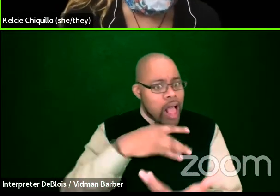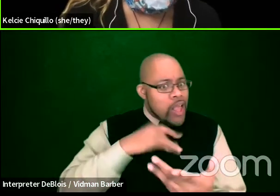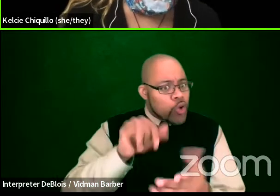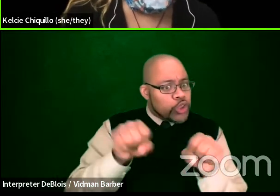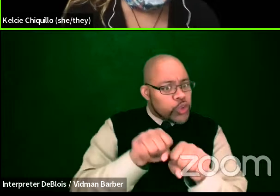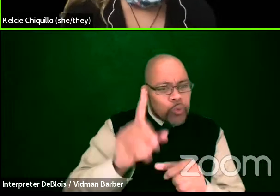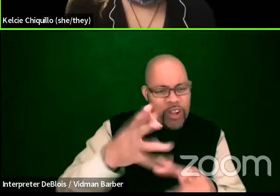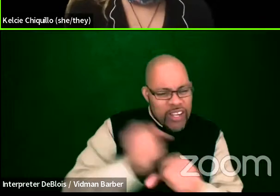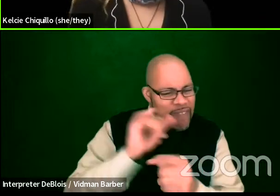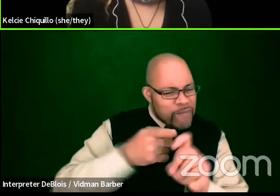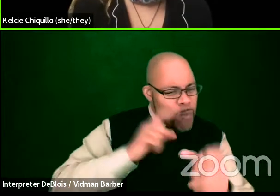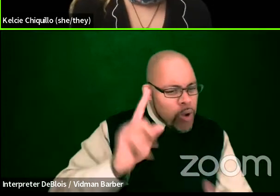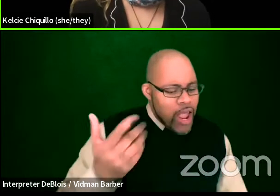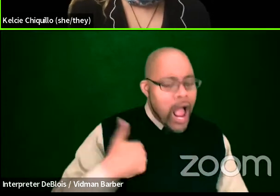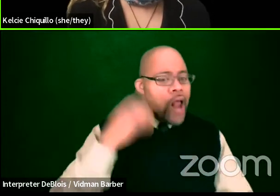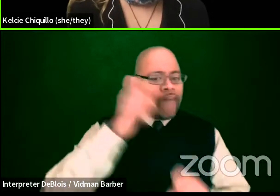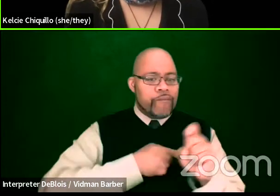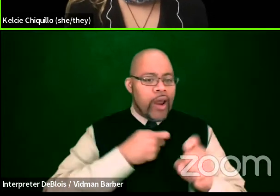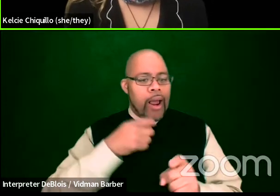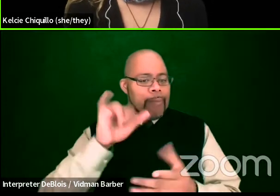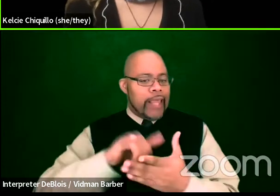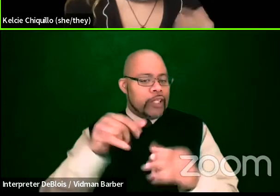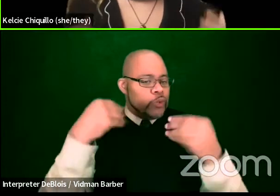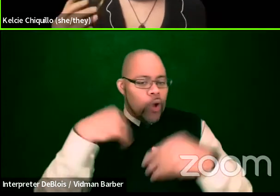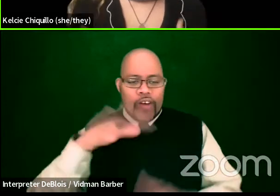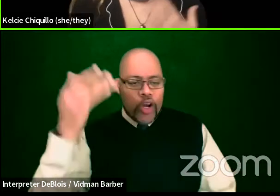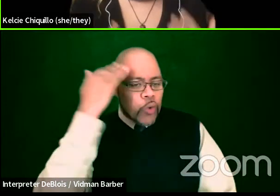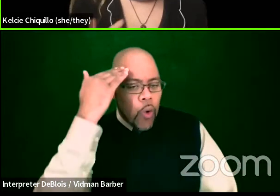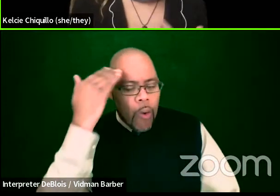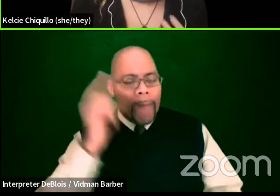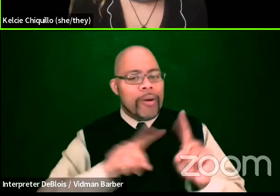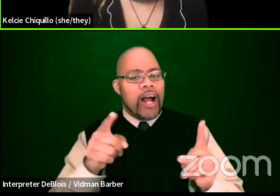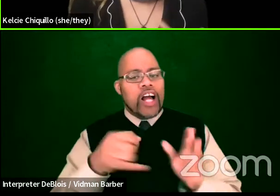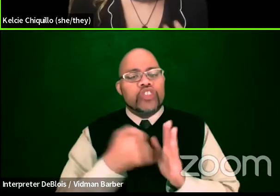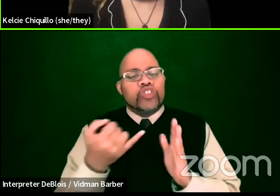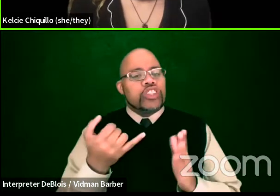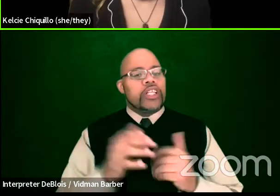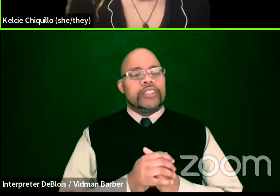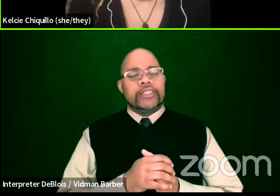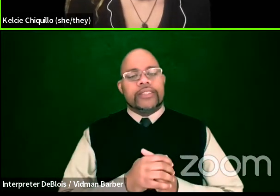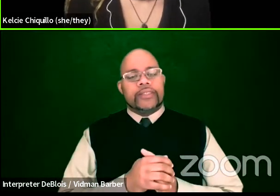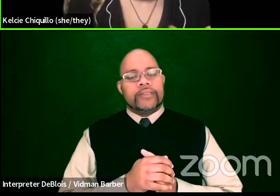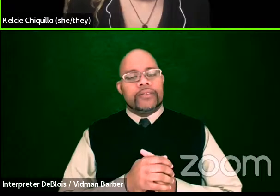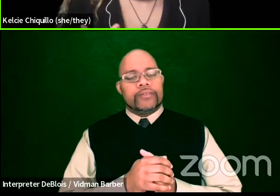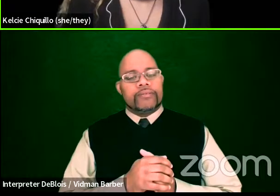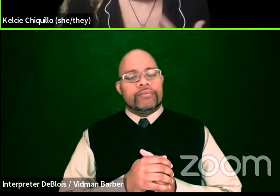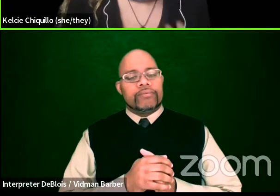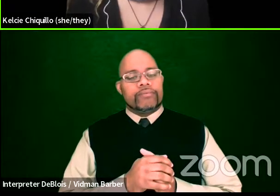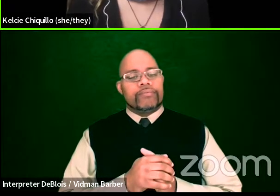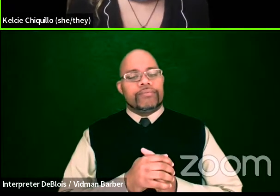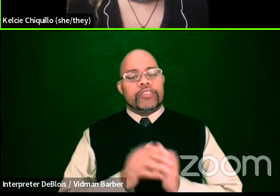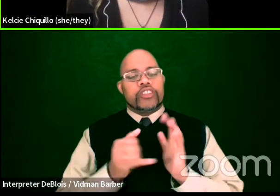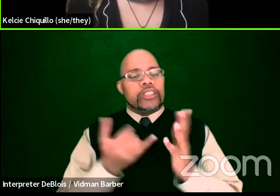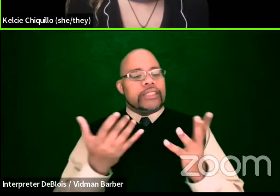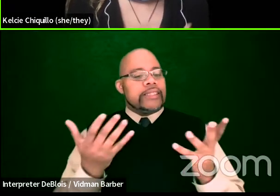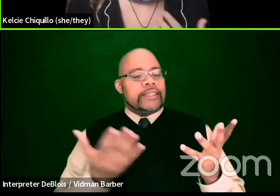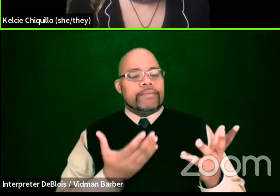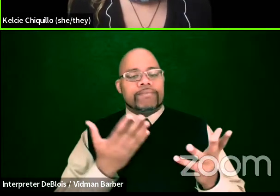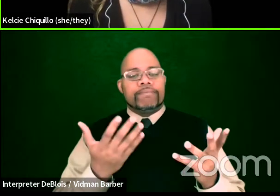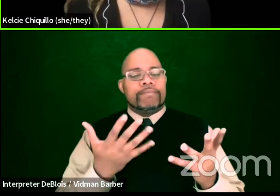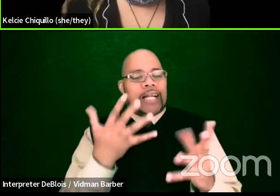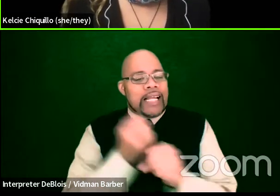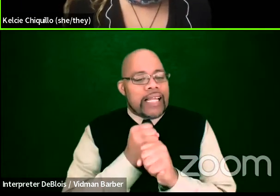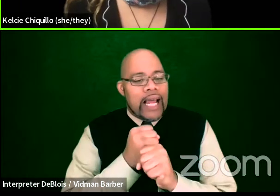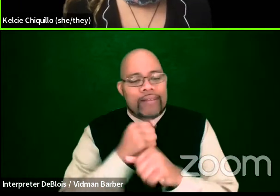shoes. Where'd you get them from? I know they're from Patagonia, but like, just to like get